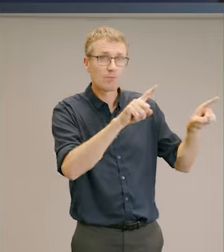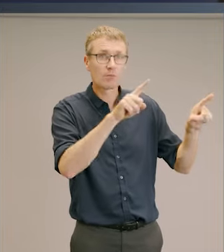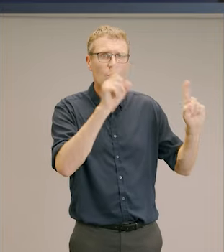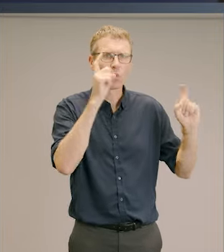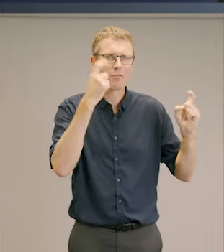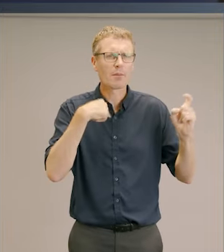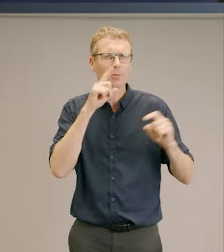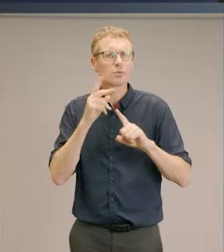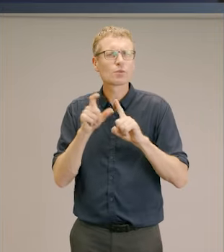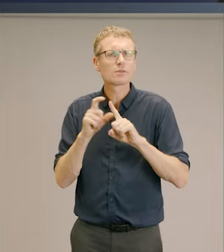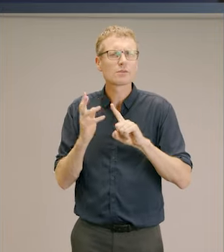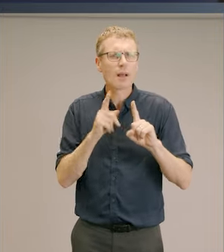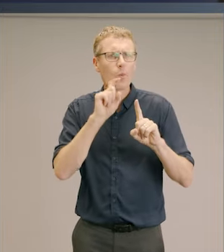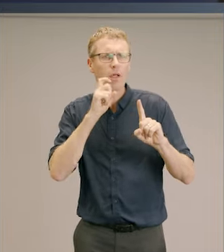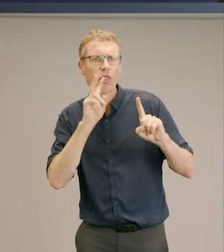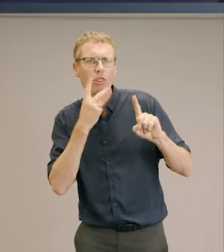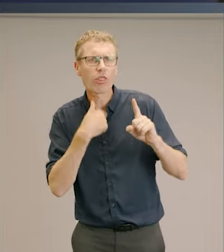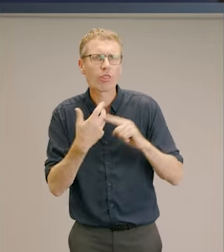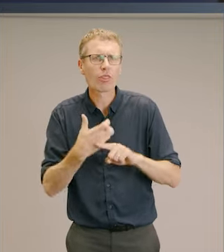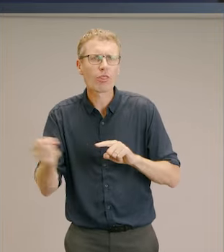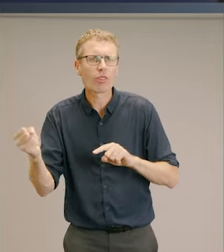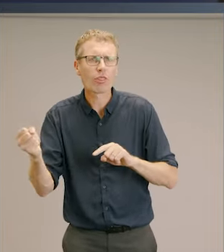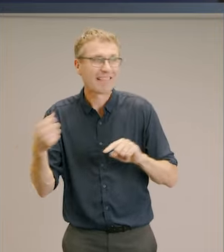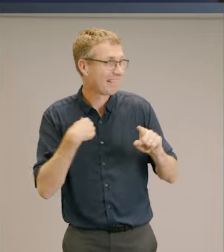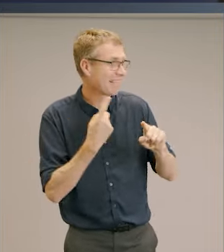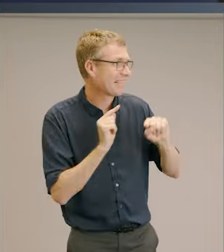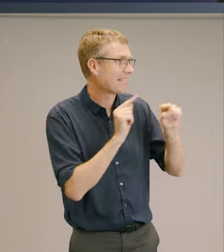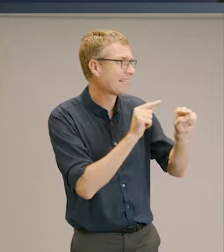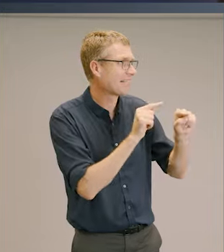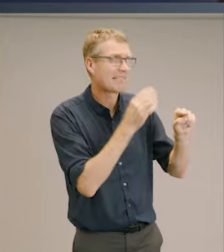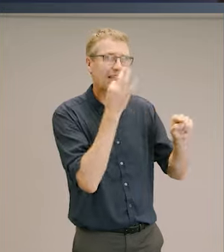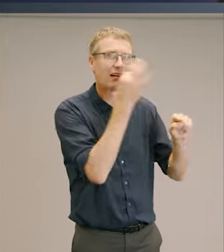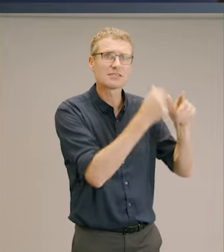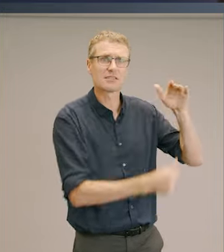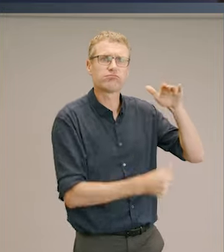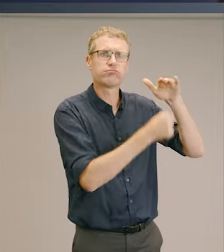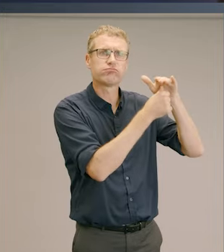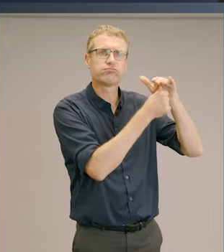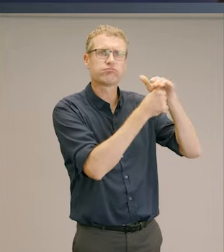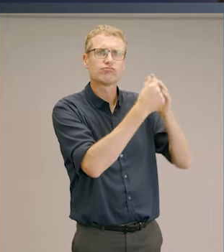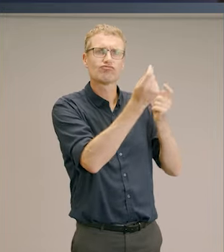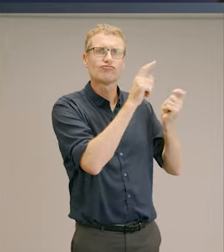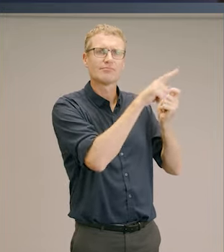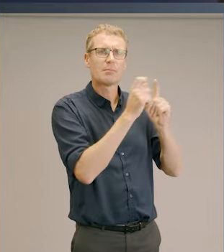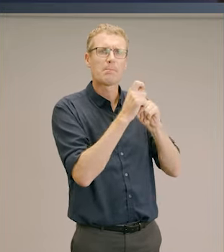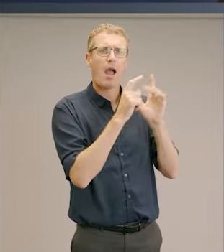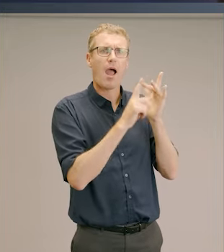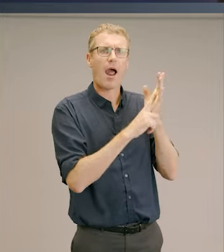be resurrected. They were so paranoid that there'd be some kind of monkey business around it that they went to petition Pilate